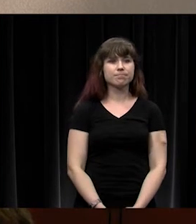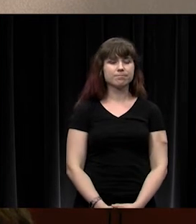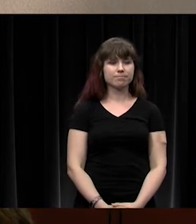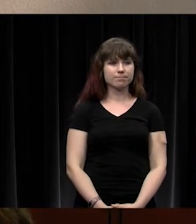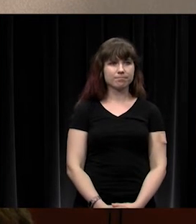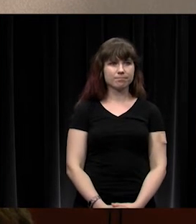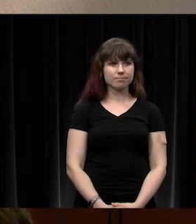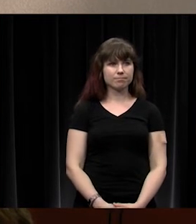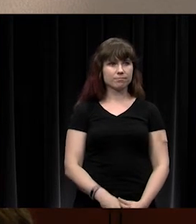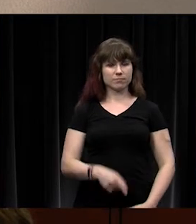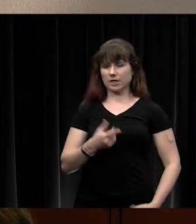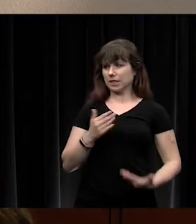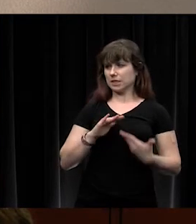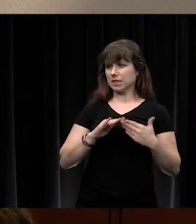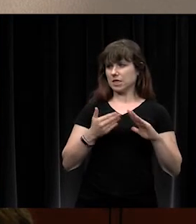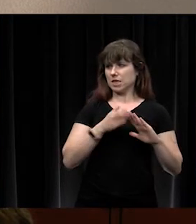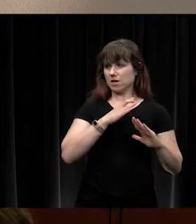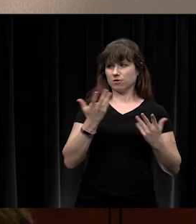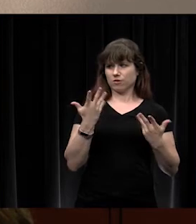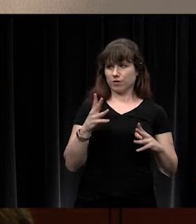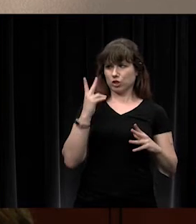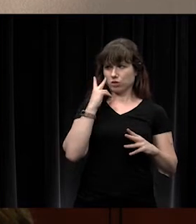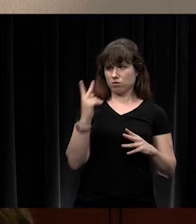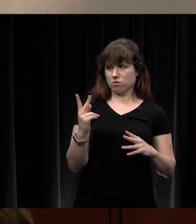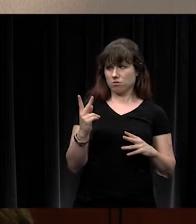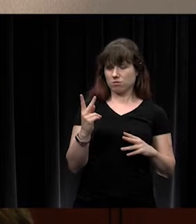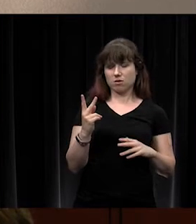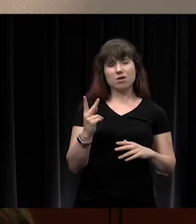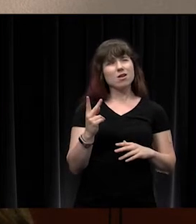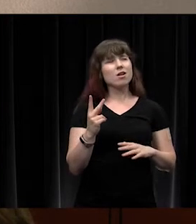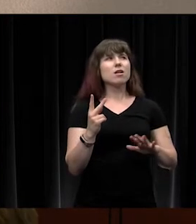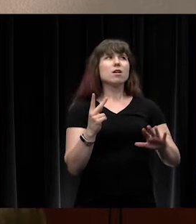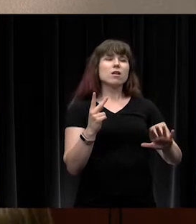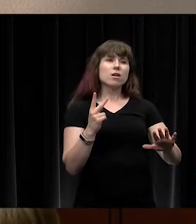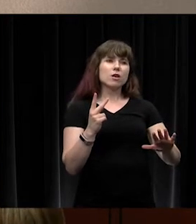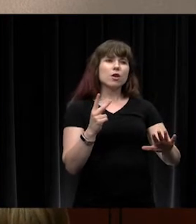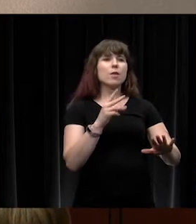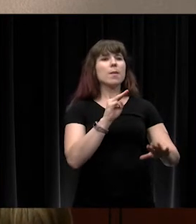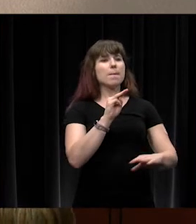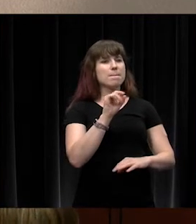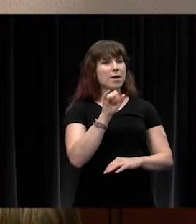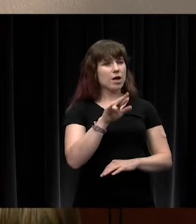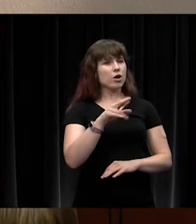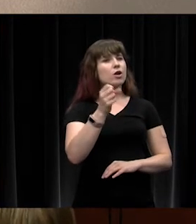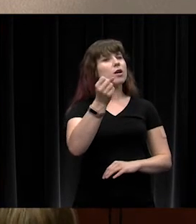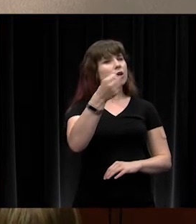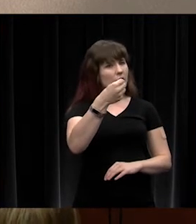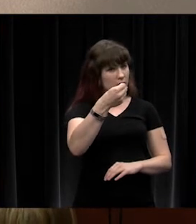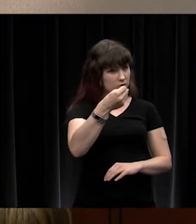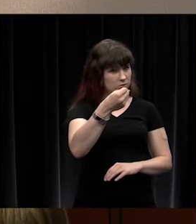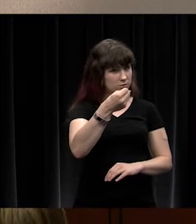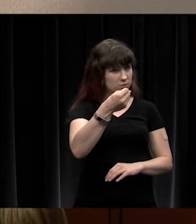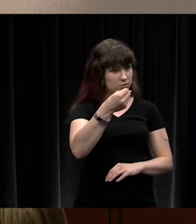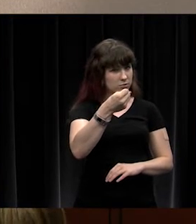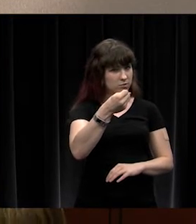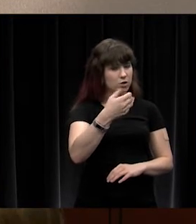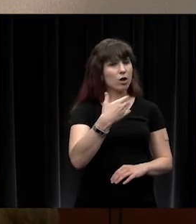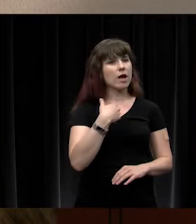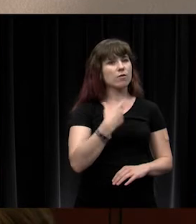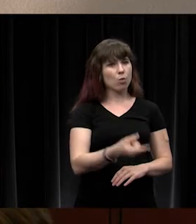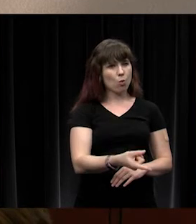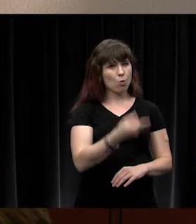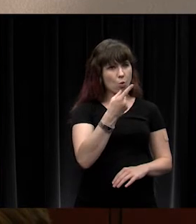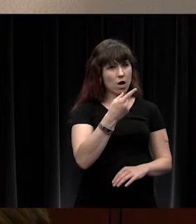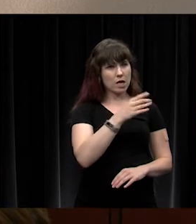Has City Council seen this? I don't know that the council has. We met with the mayor and walked him through with one council member,